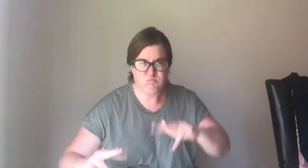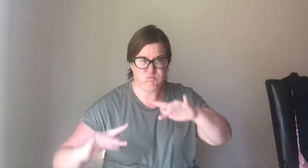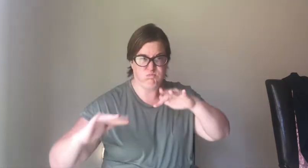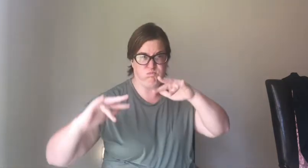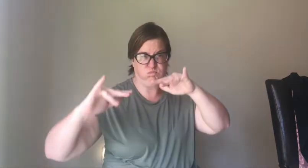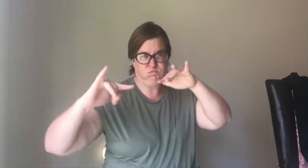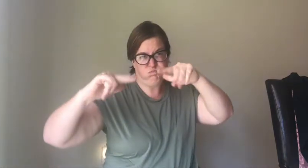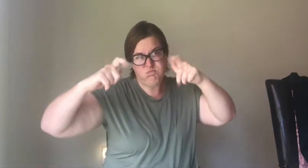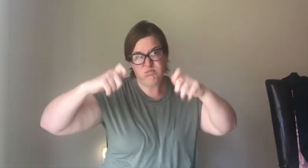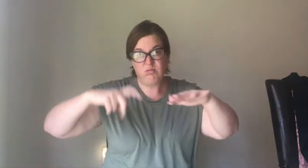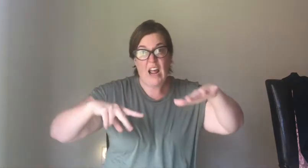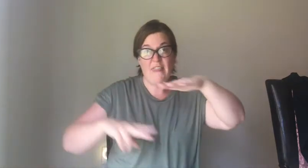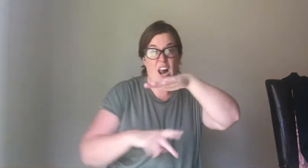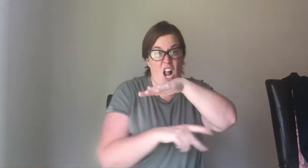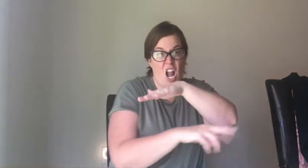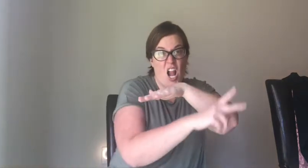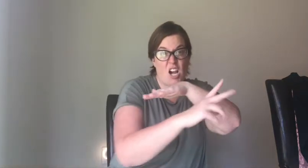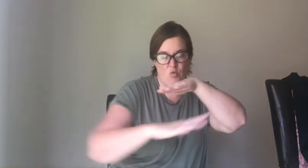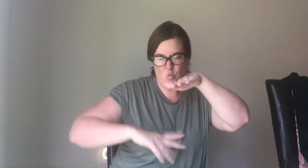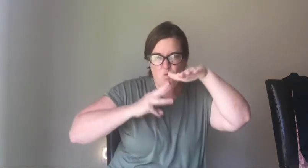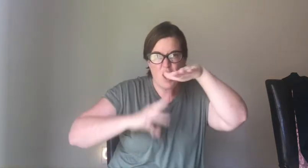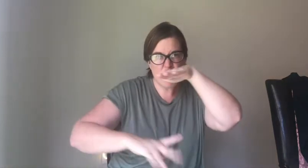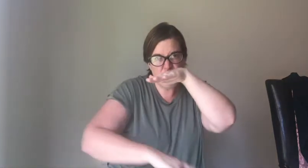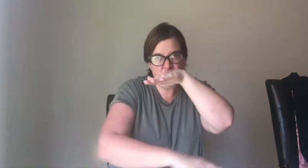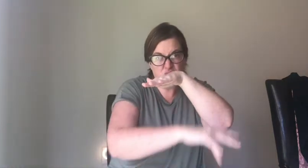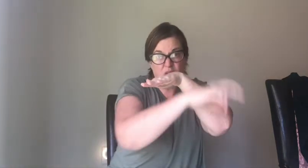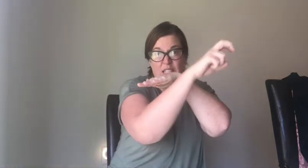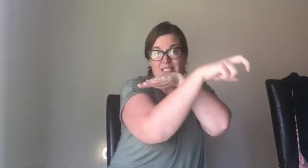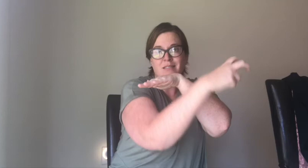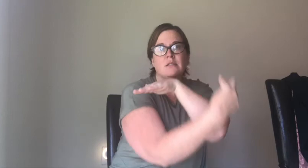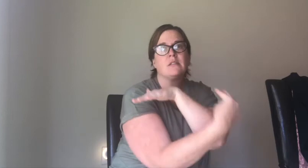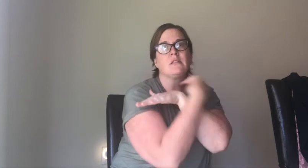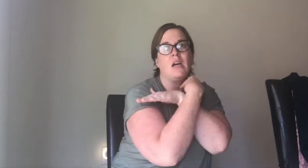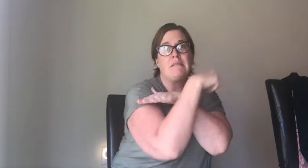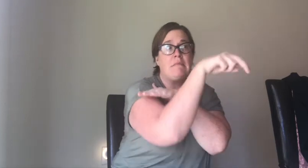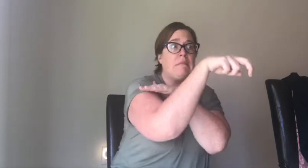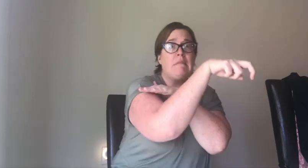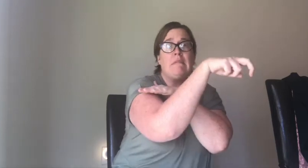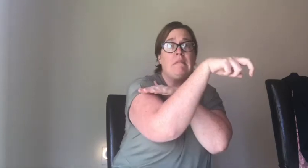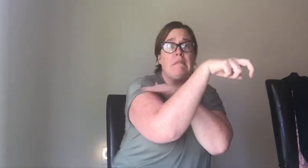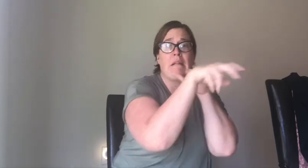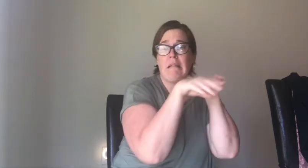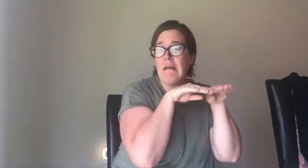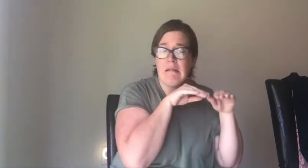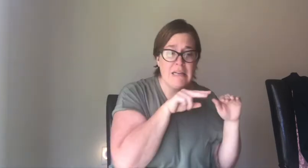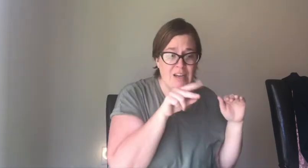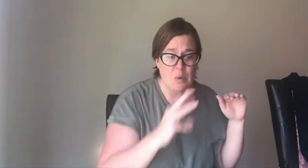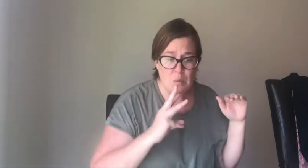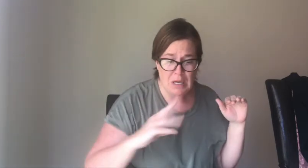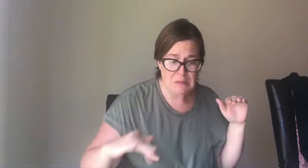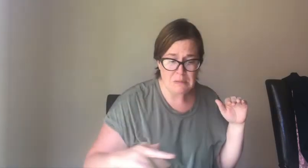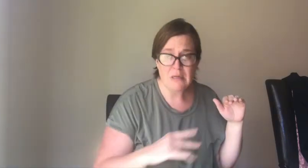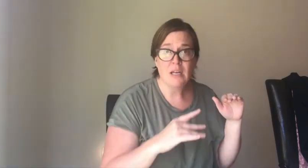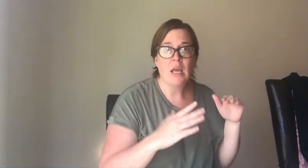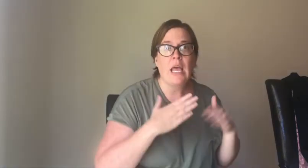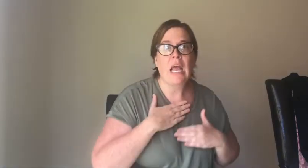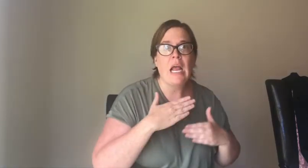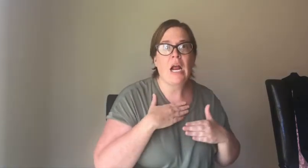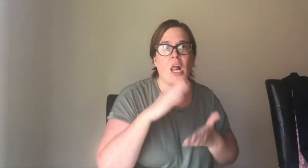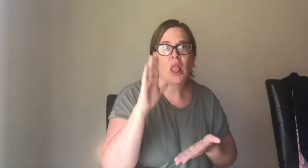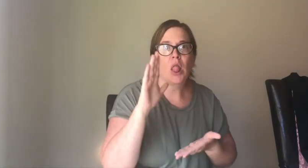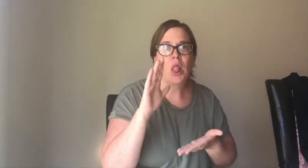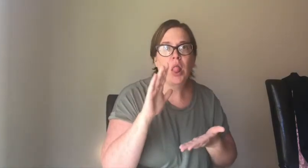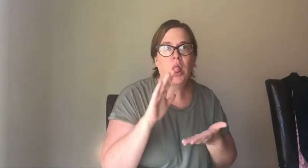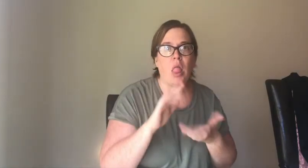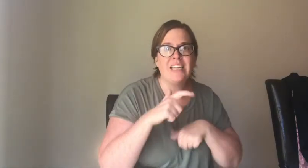riveted to the story. If you don't know it, the whole world tuned in as the last of these boys were rescued. What happened is on June 23rd,